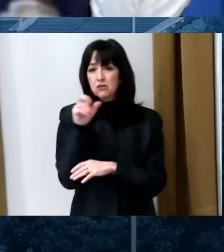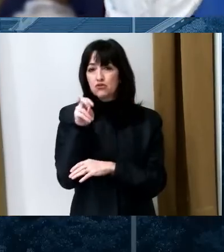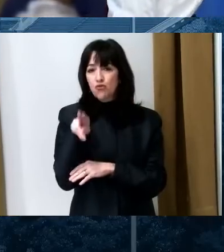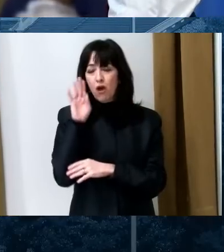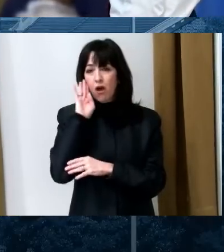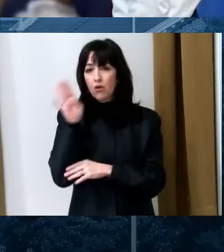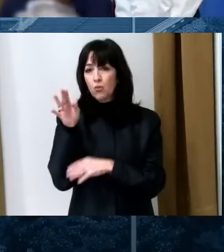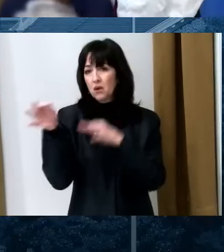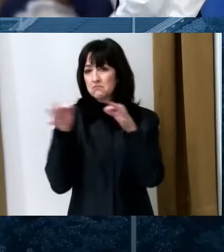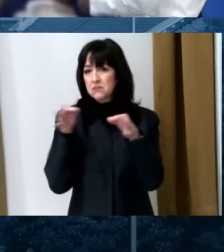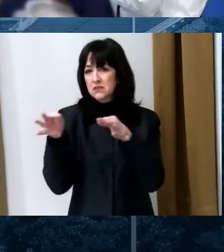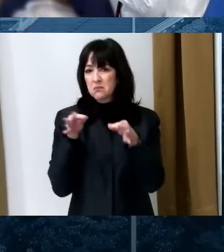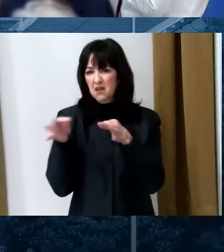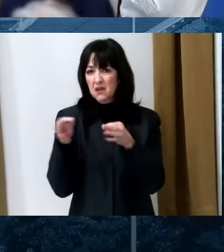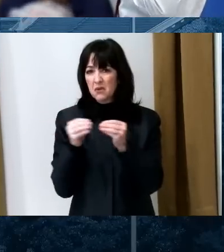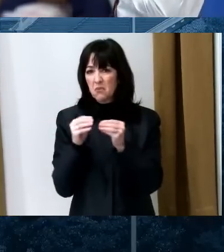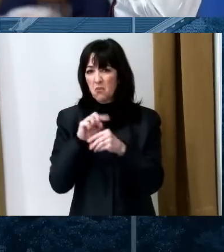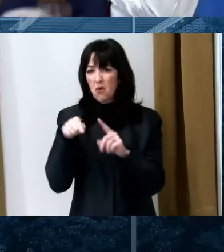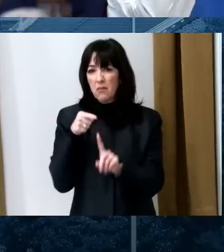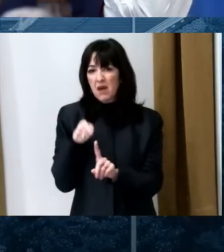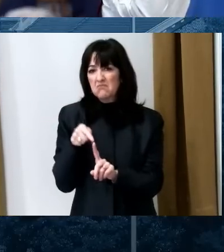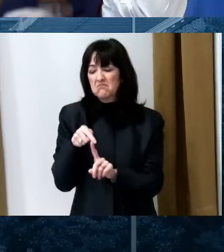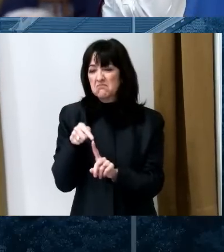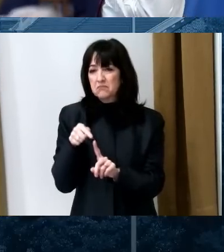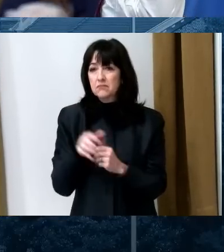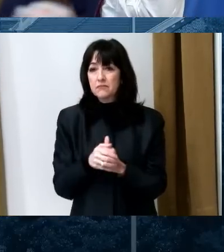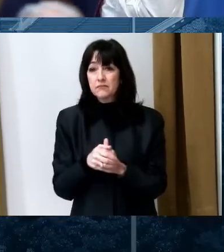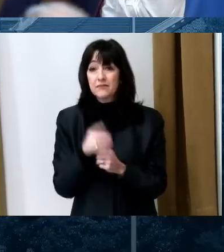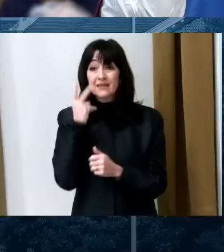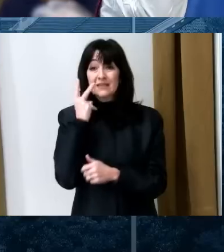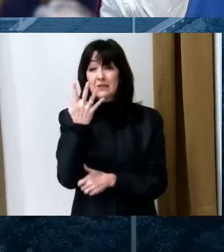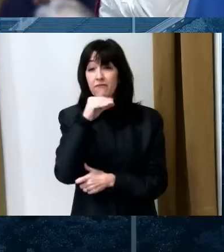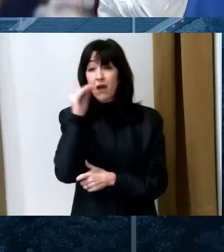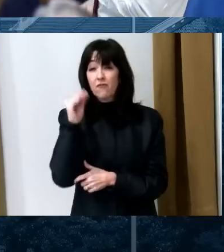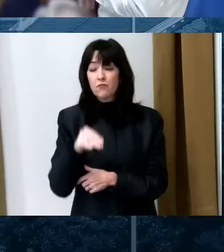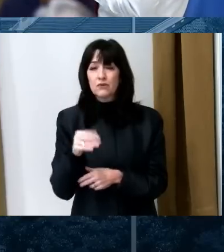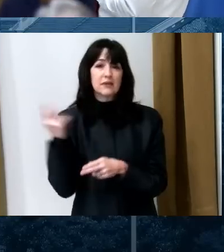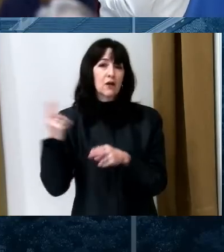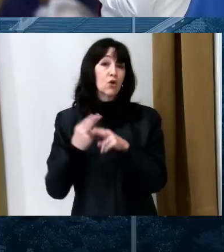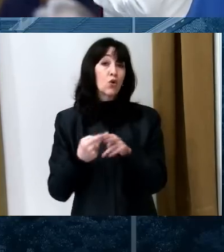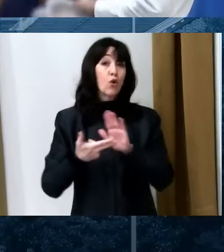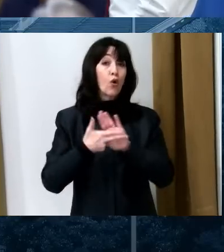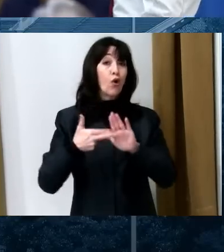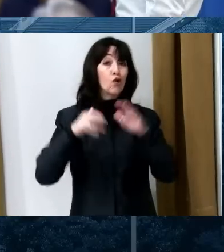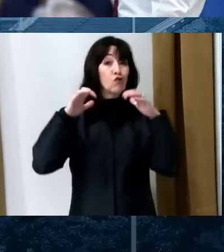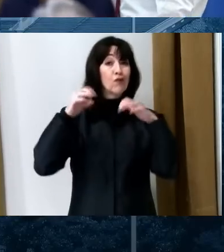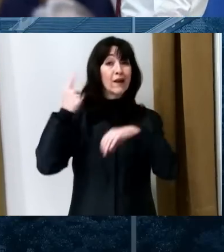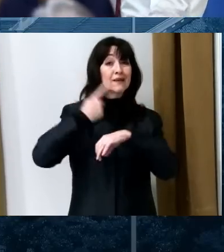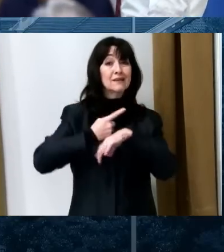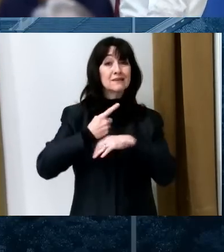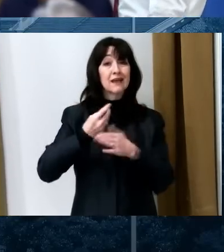bit more about that. So we've got our 5% rainy day fund, and then our